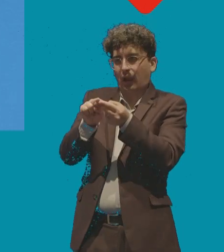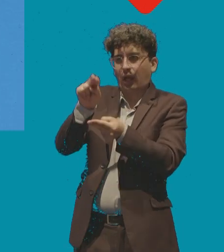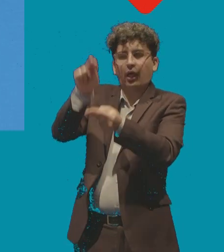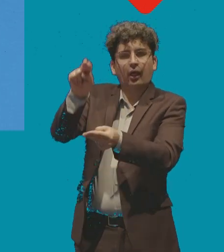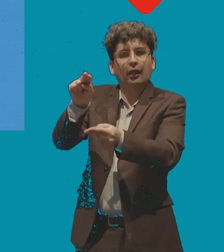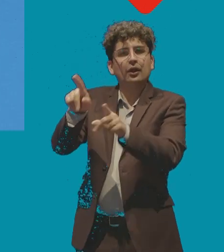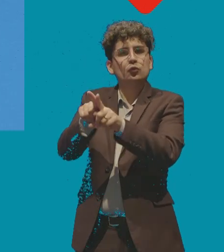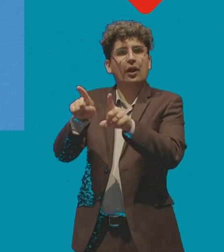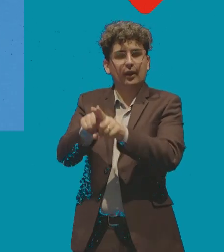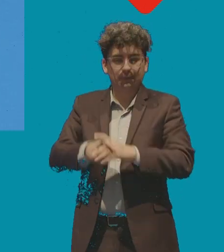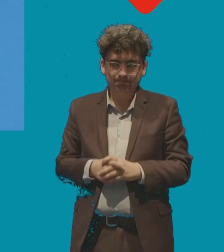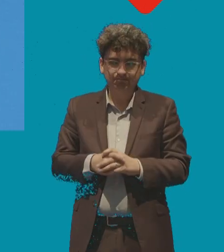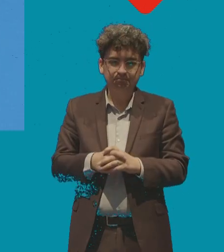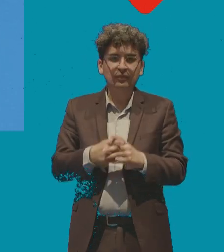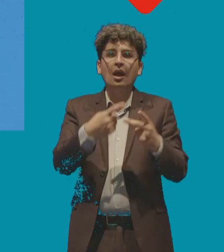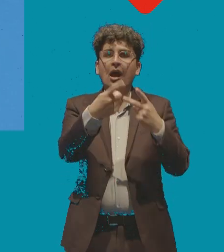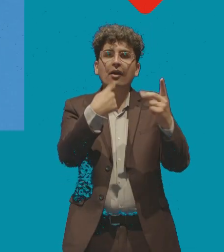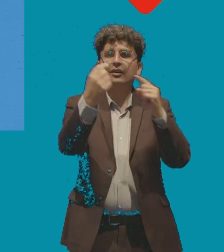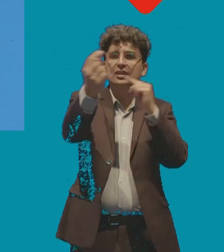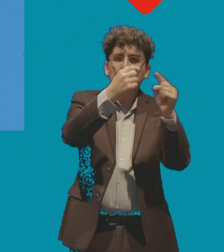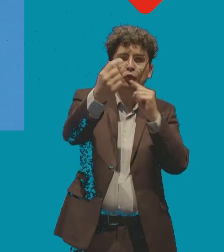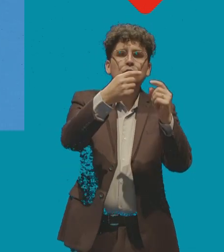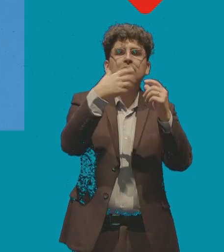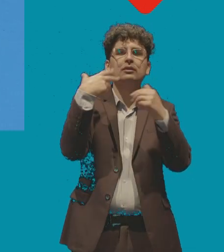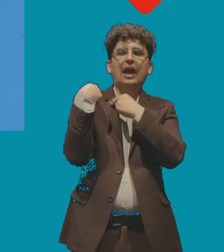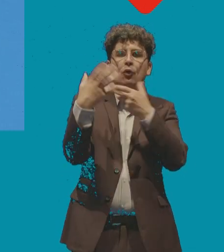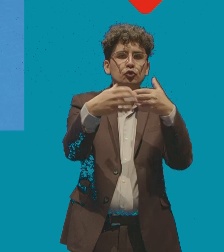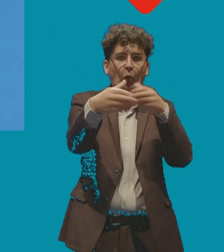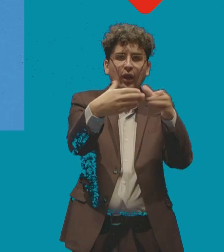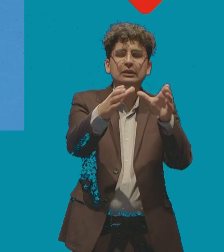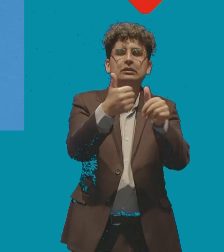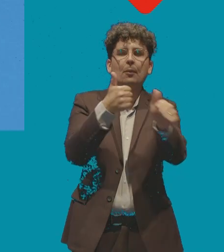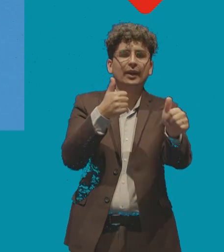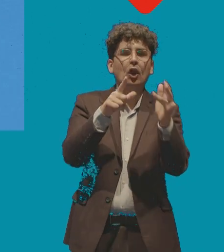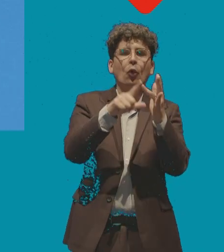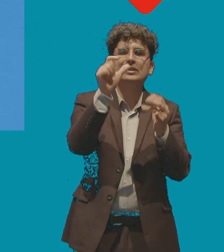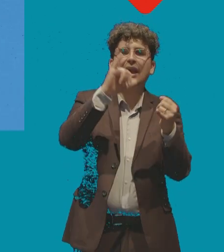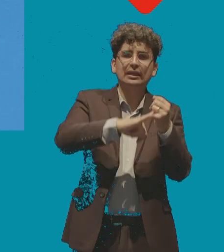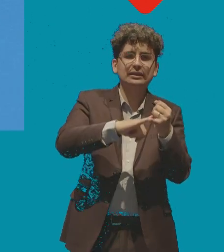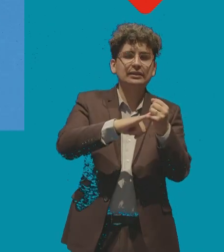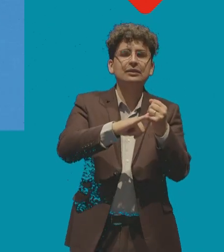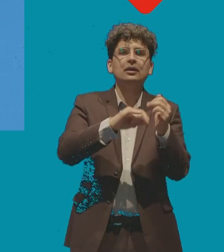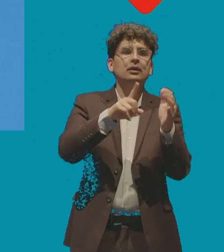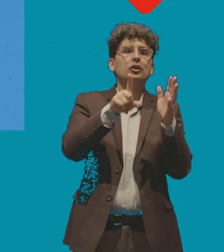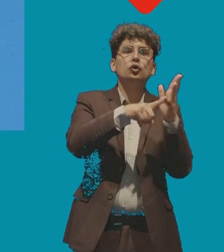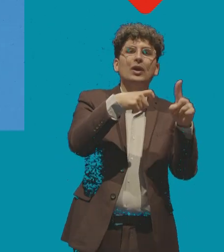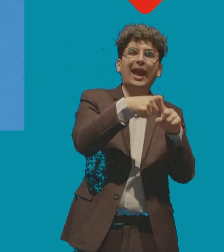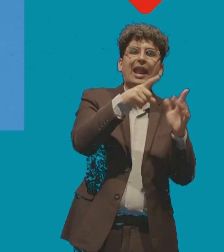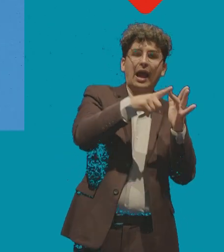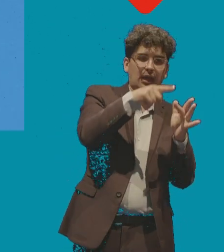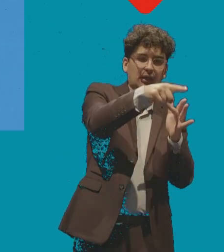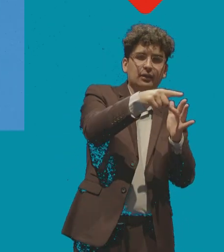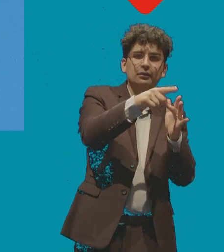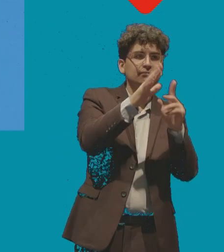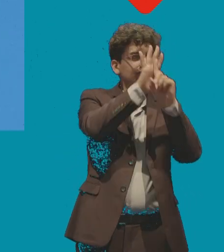for the low paid. In other disputes involving the outsourced company OCS, members at UKNI forced to climb down from the